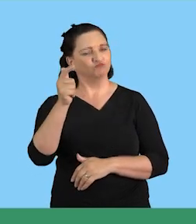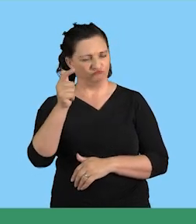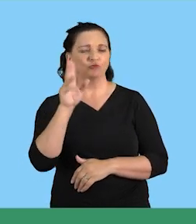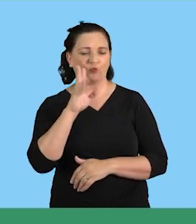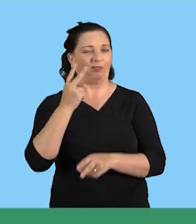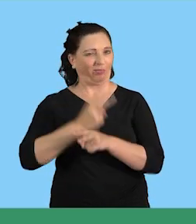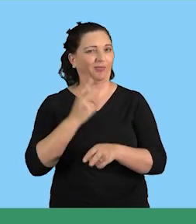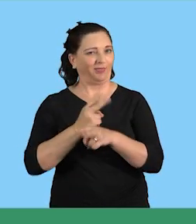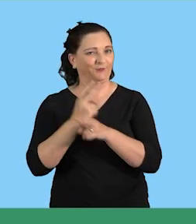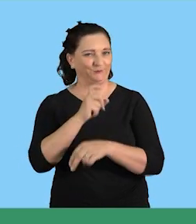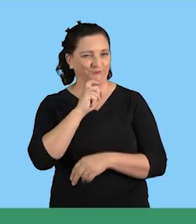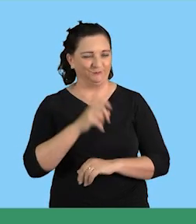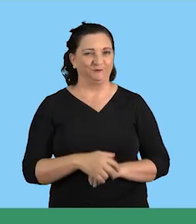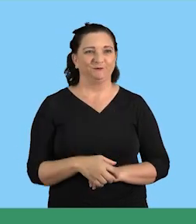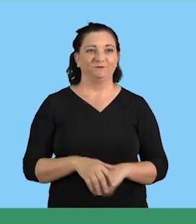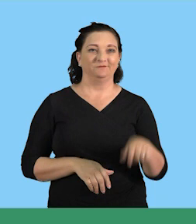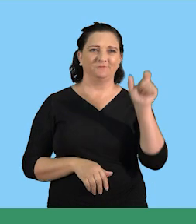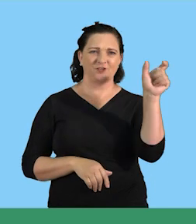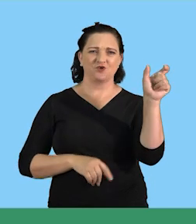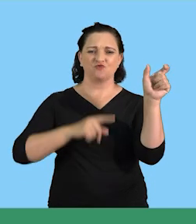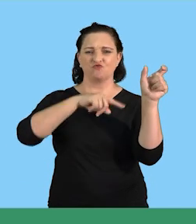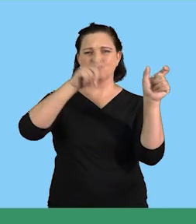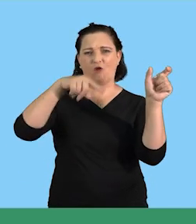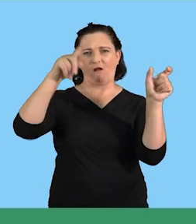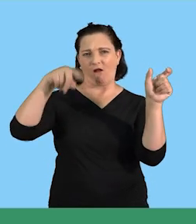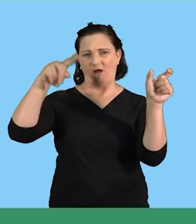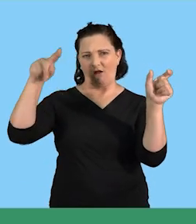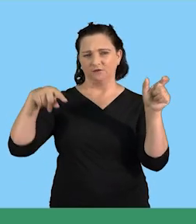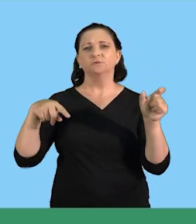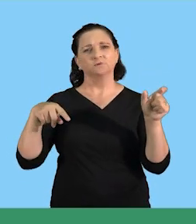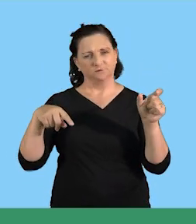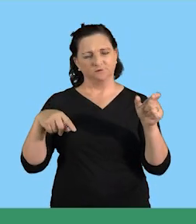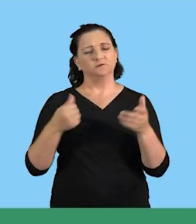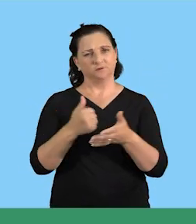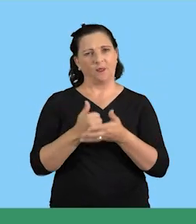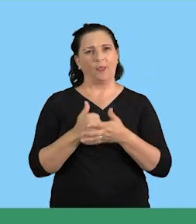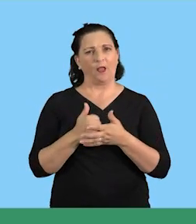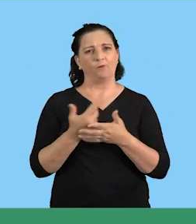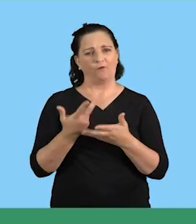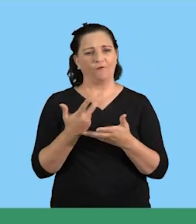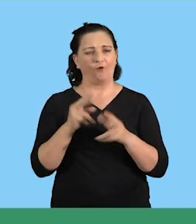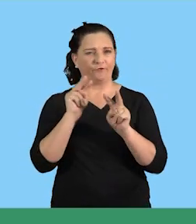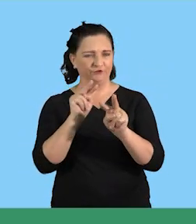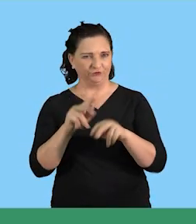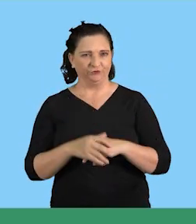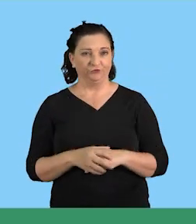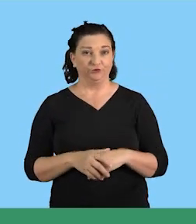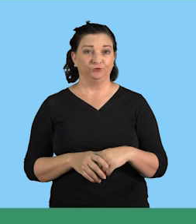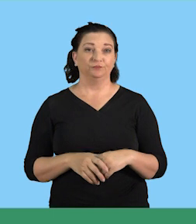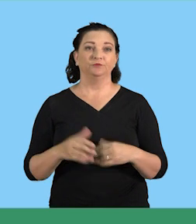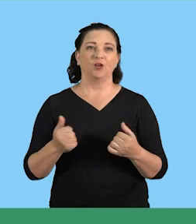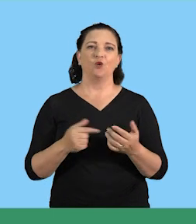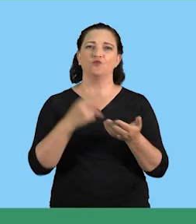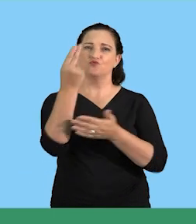terms quite often in this section. Right, we've got graphs, which is also a form of a visual aid. So a graph, it's two-dimensional